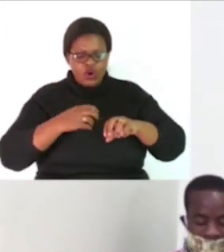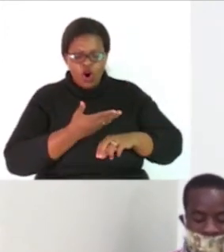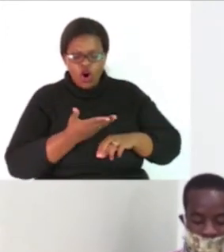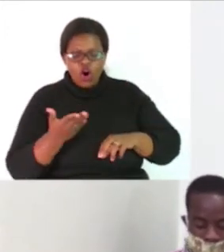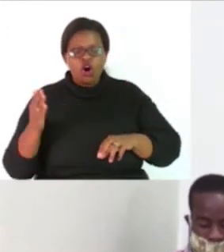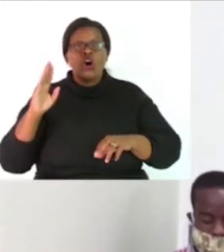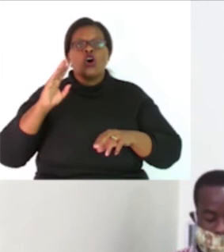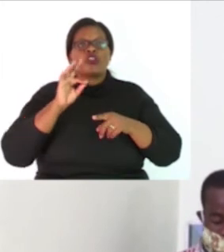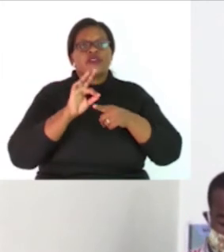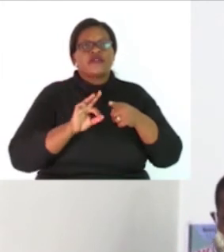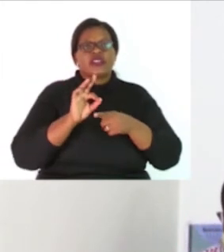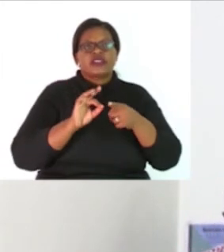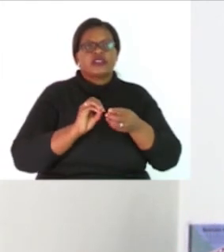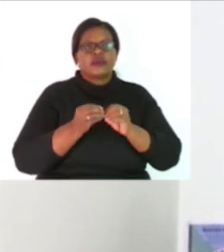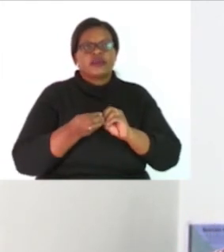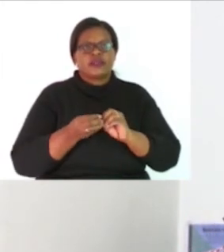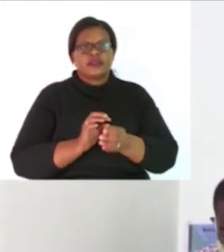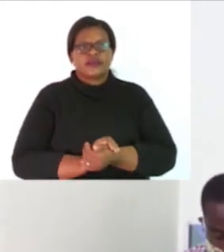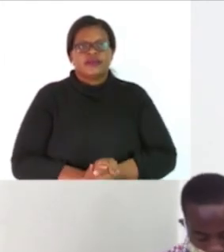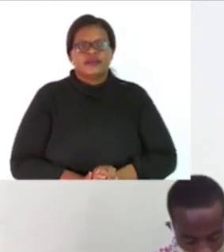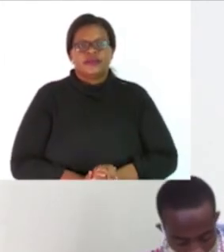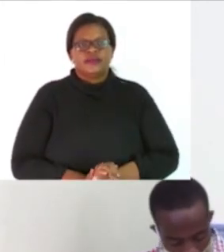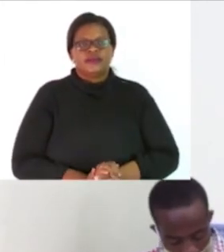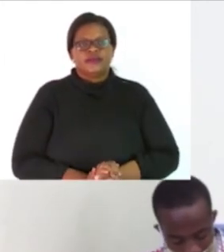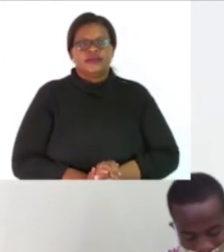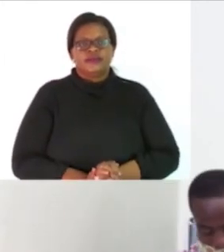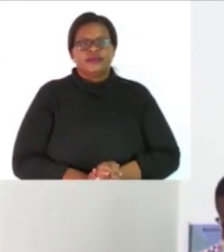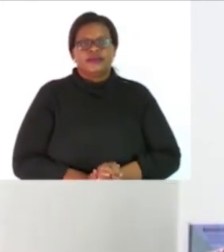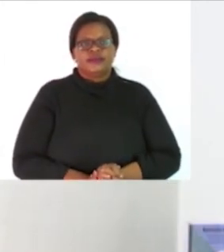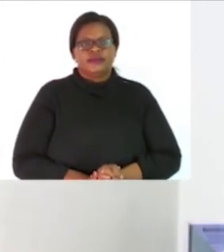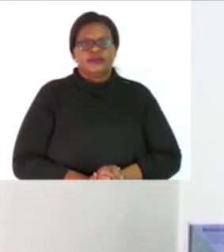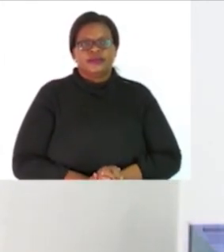all the factors. Okay?